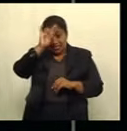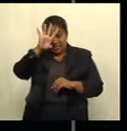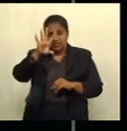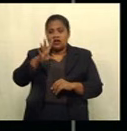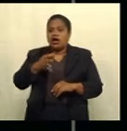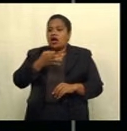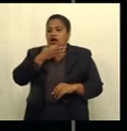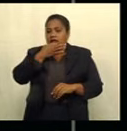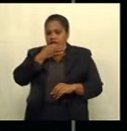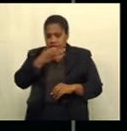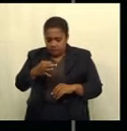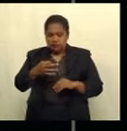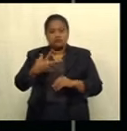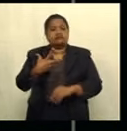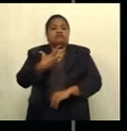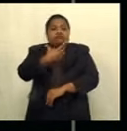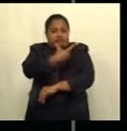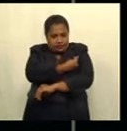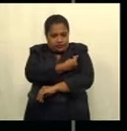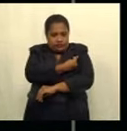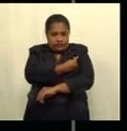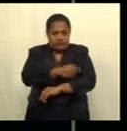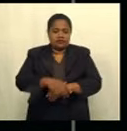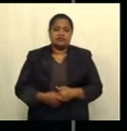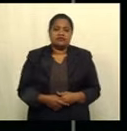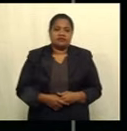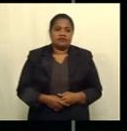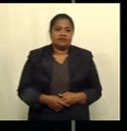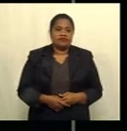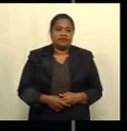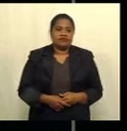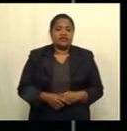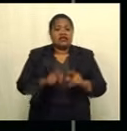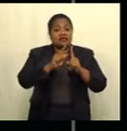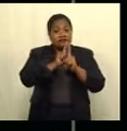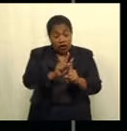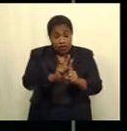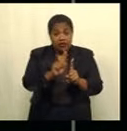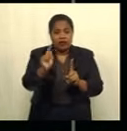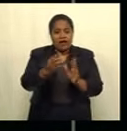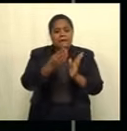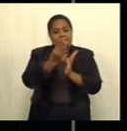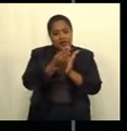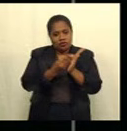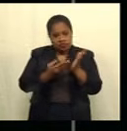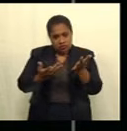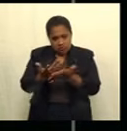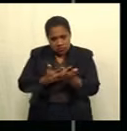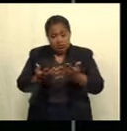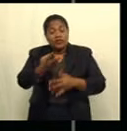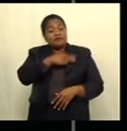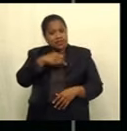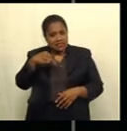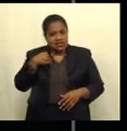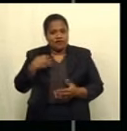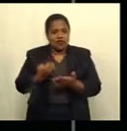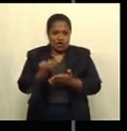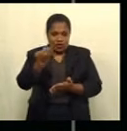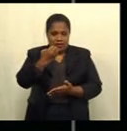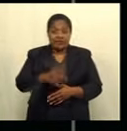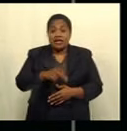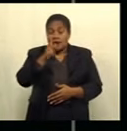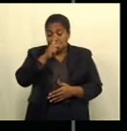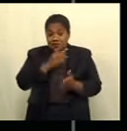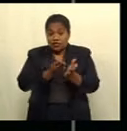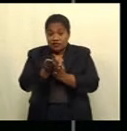vaccinated if they are eligible to do so. Following budget consultations with the Minister for Economy, public service